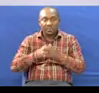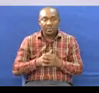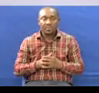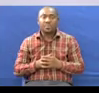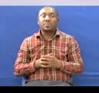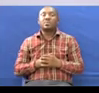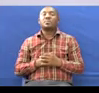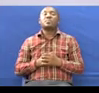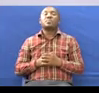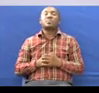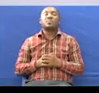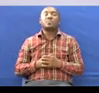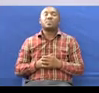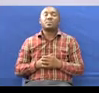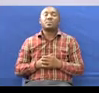studying